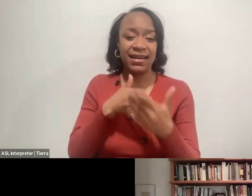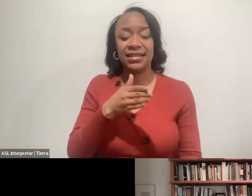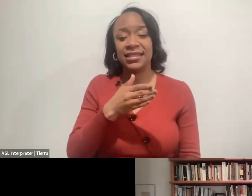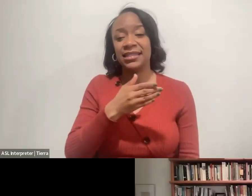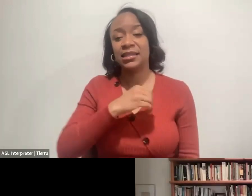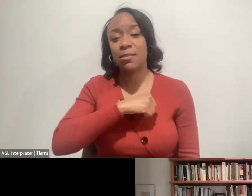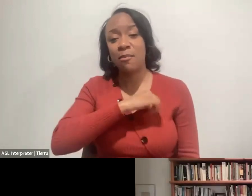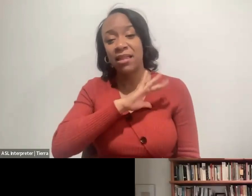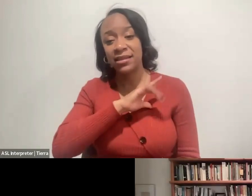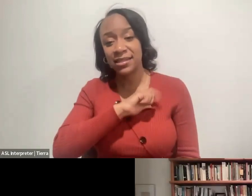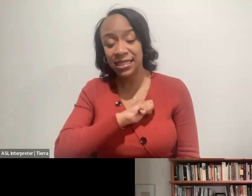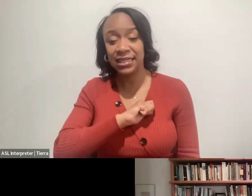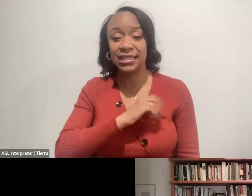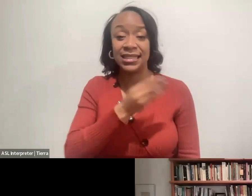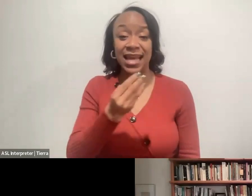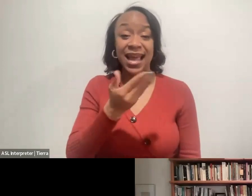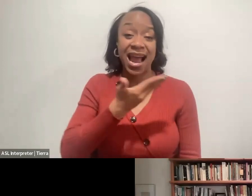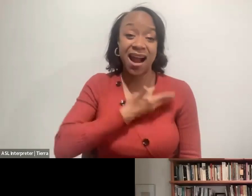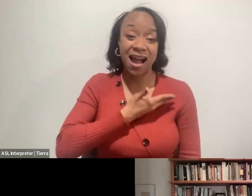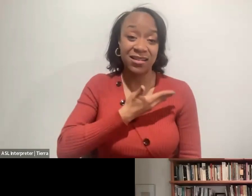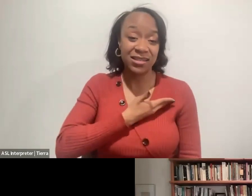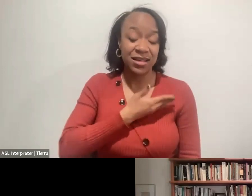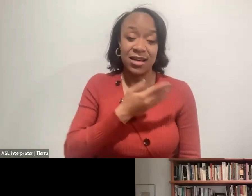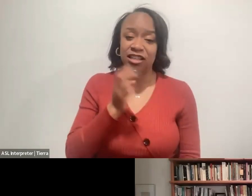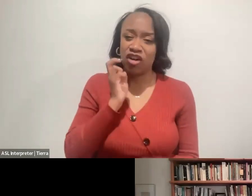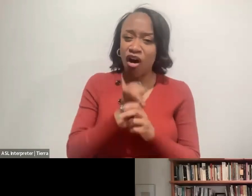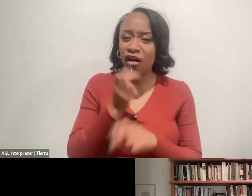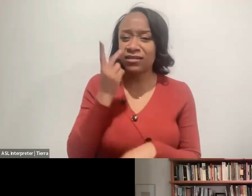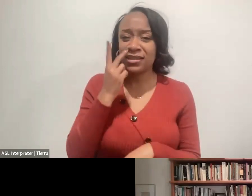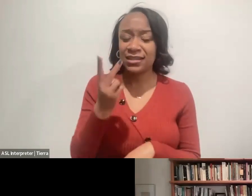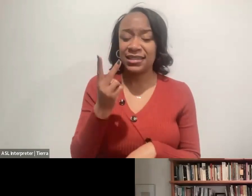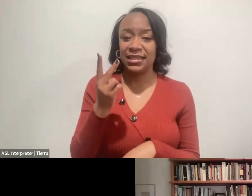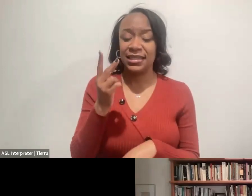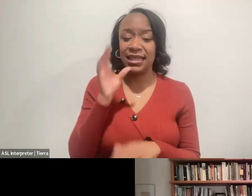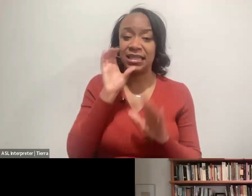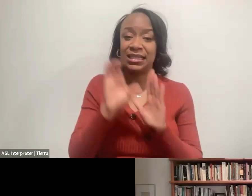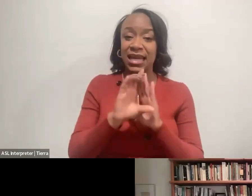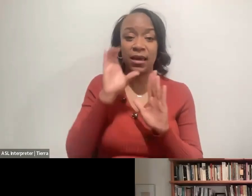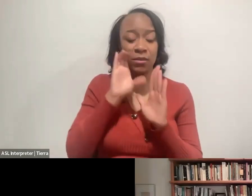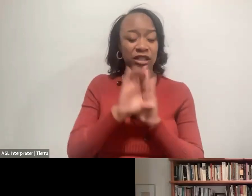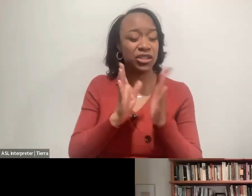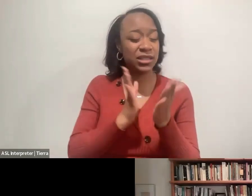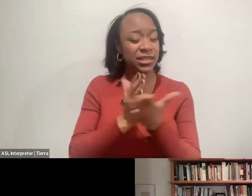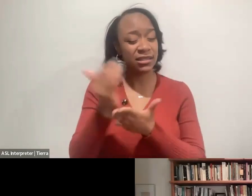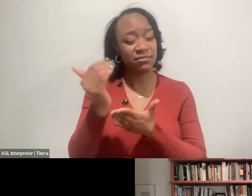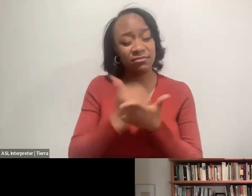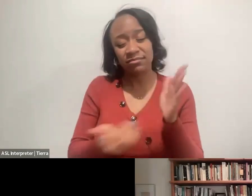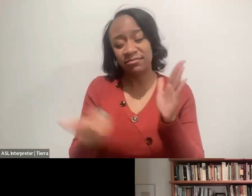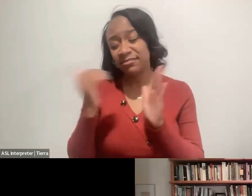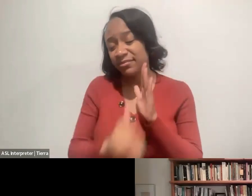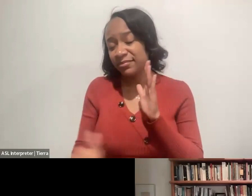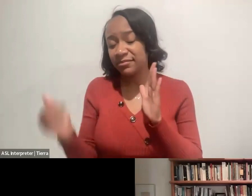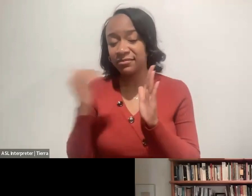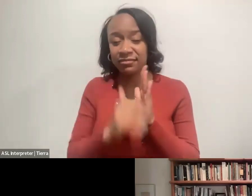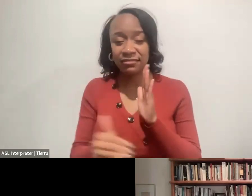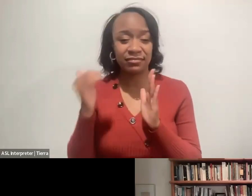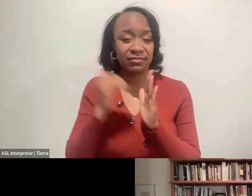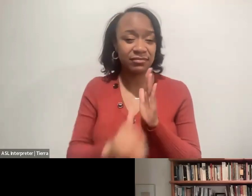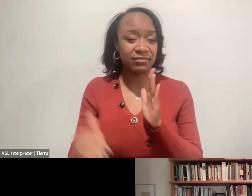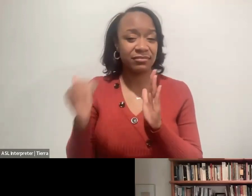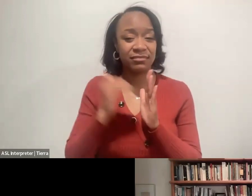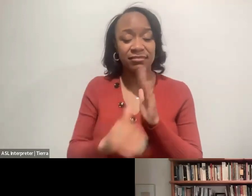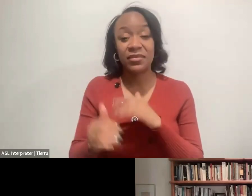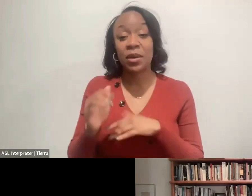and it's so hard to see these images day in and day out. But we do have a way to